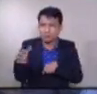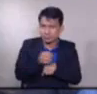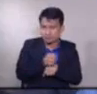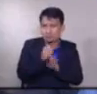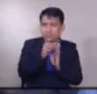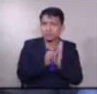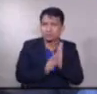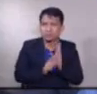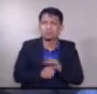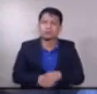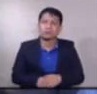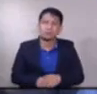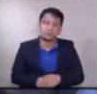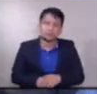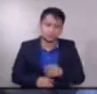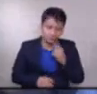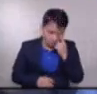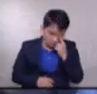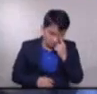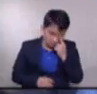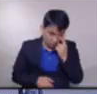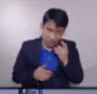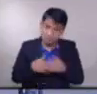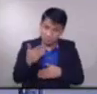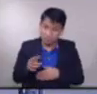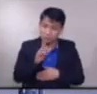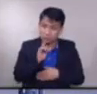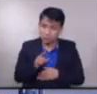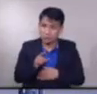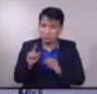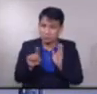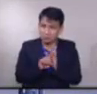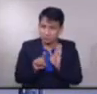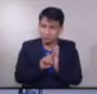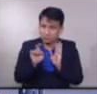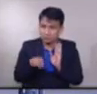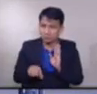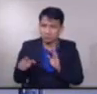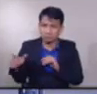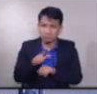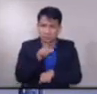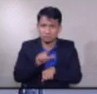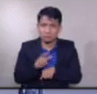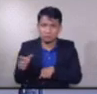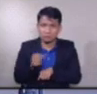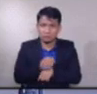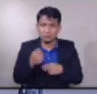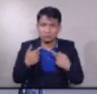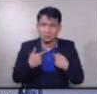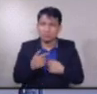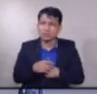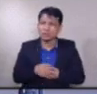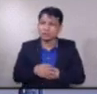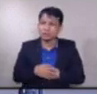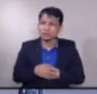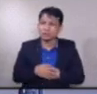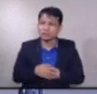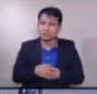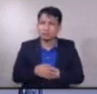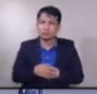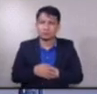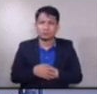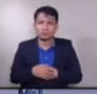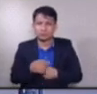Law. Meron na rin nun kung tutusin. Bawal yun eh, di ba? Land grabbing. Kaya nga merong pangalan na gano'n. Oo nga, but that is under